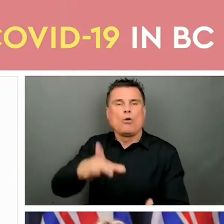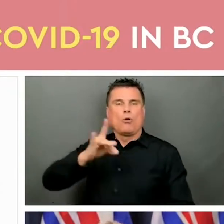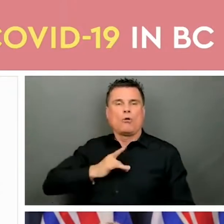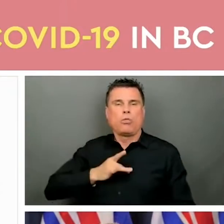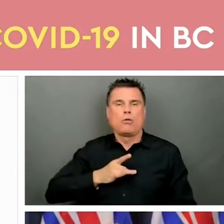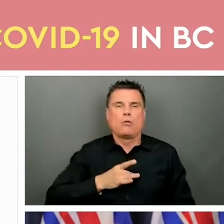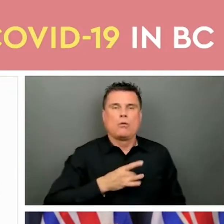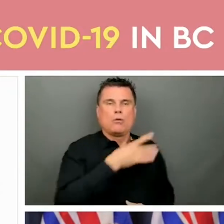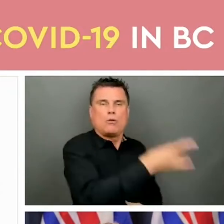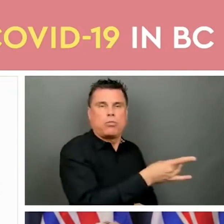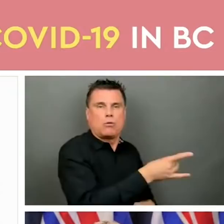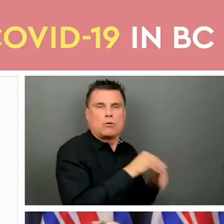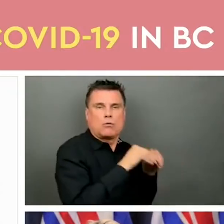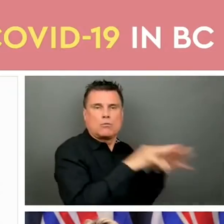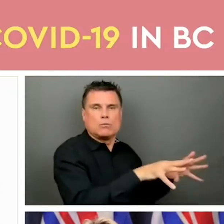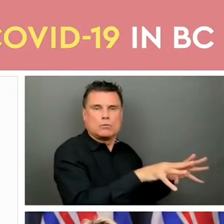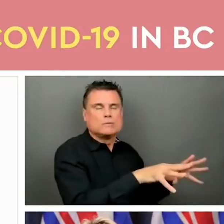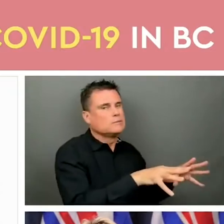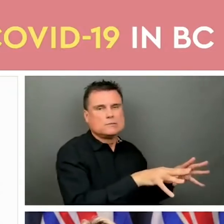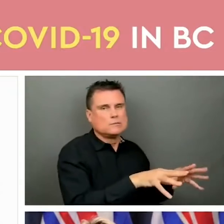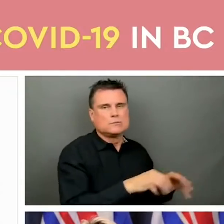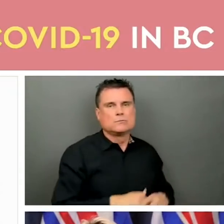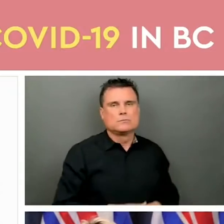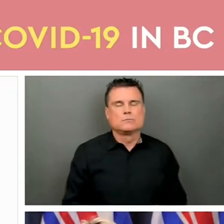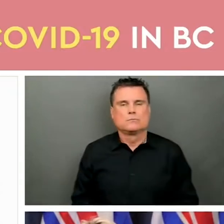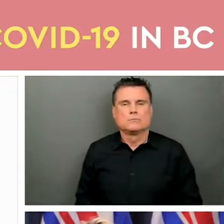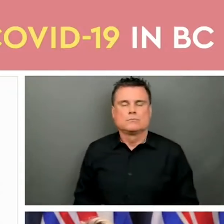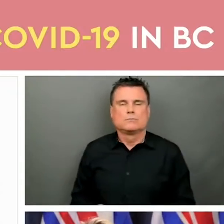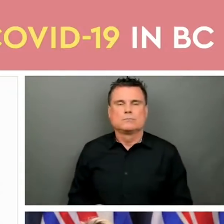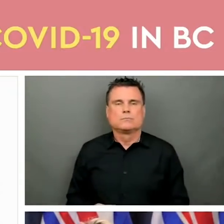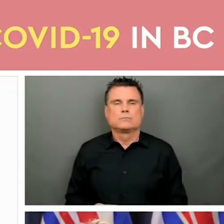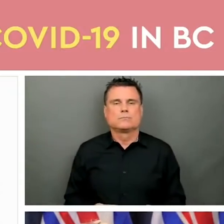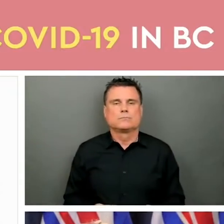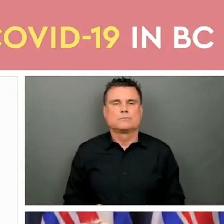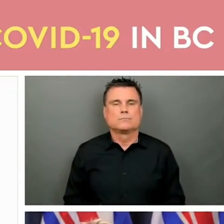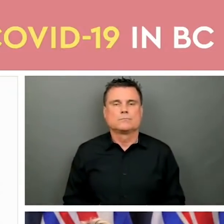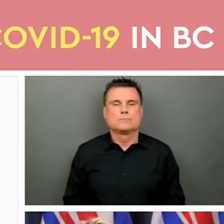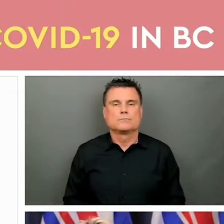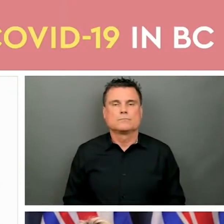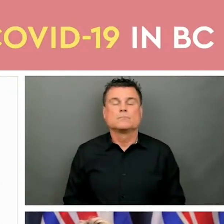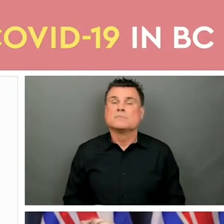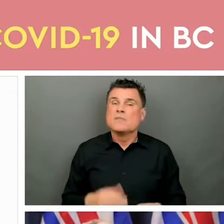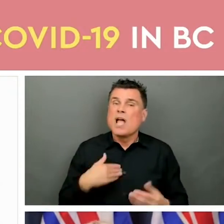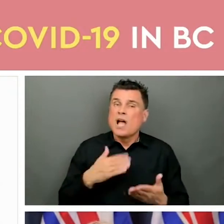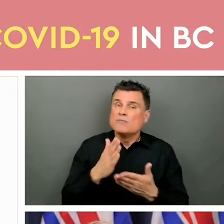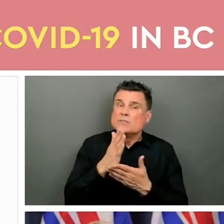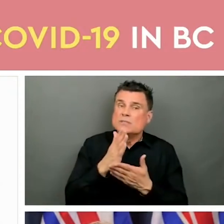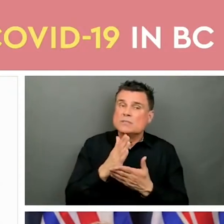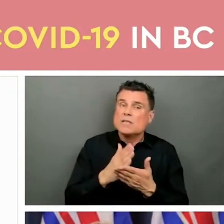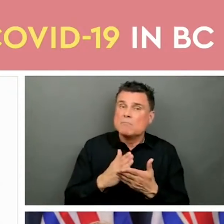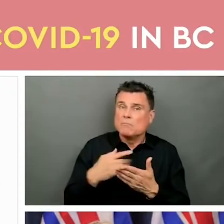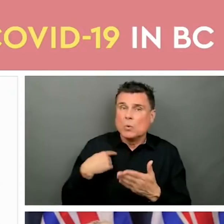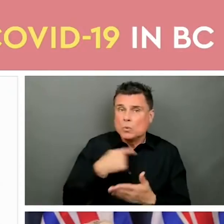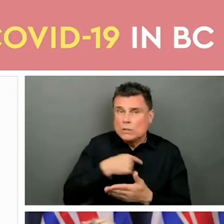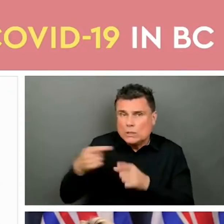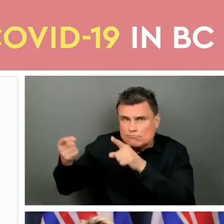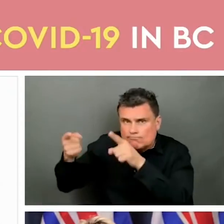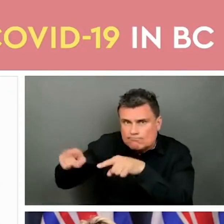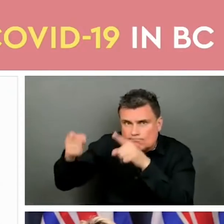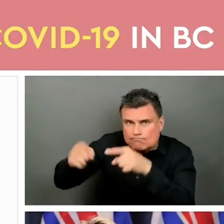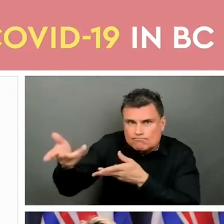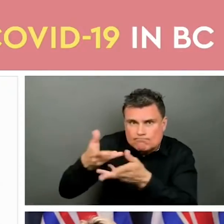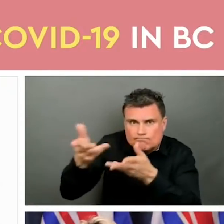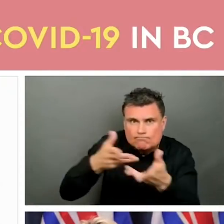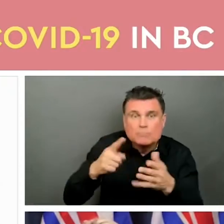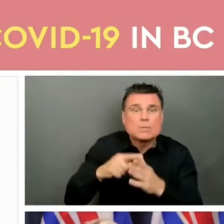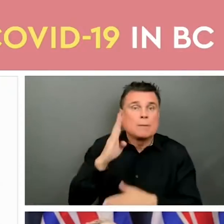across the province to reduce the ability for people to travel from out of province into British Columbia and to put